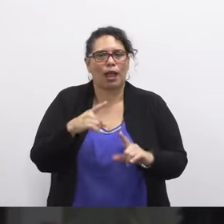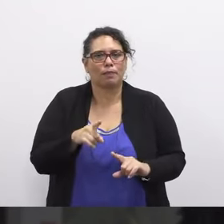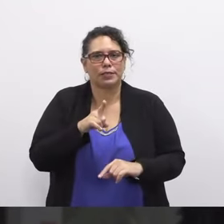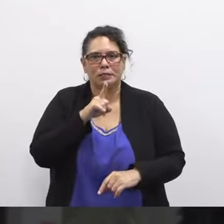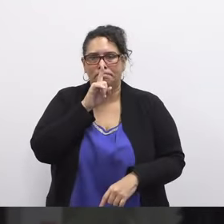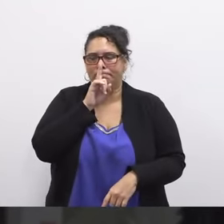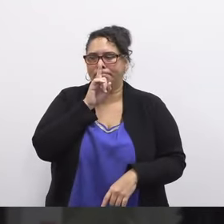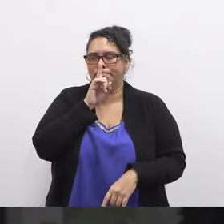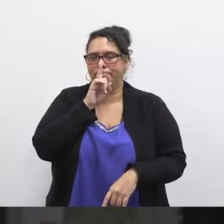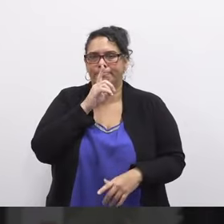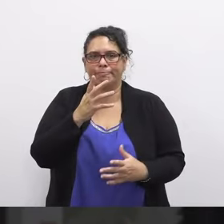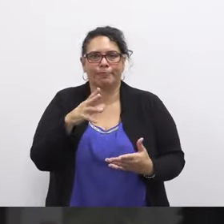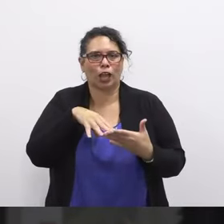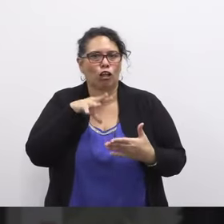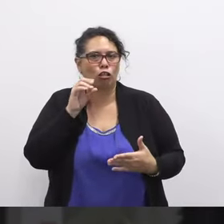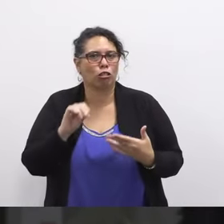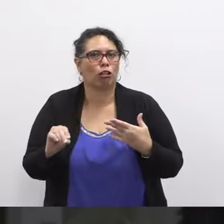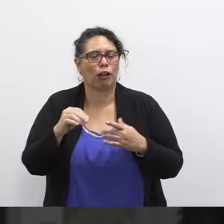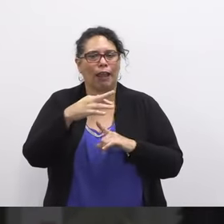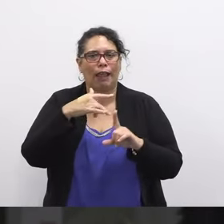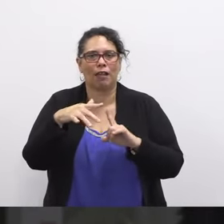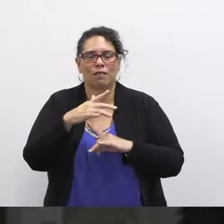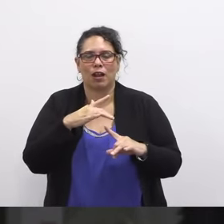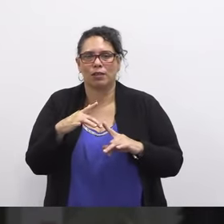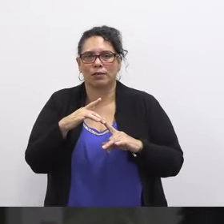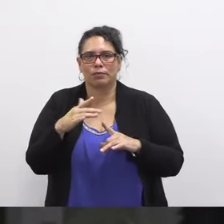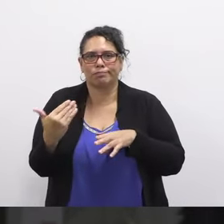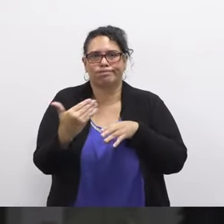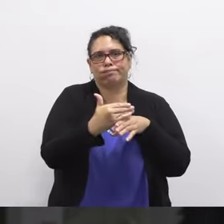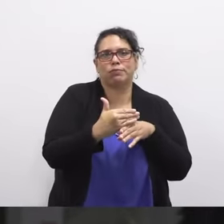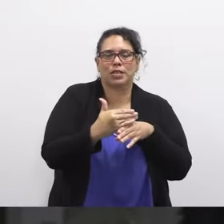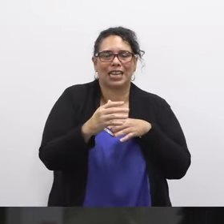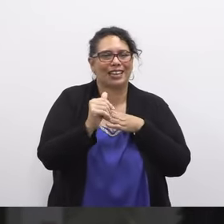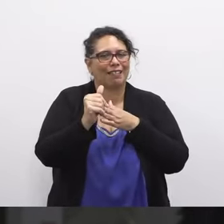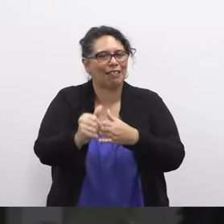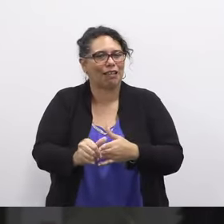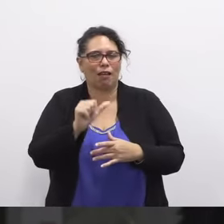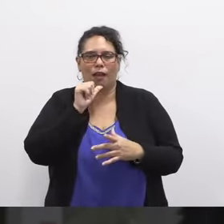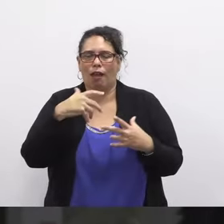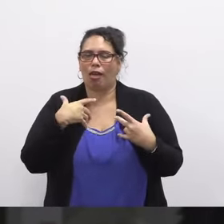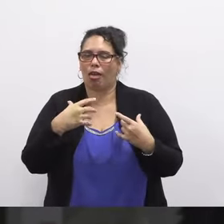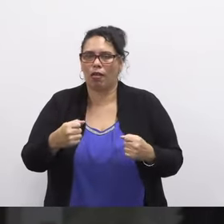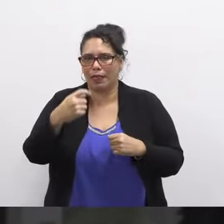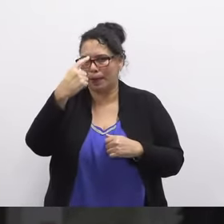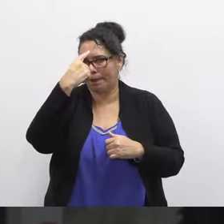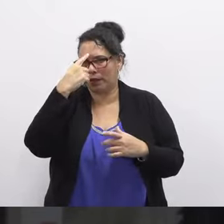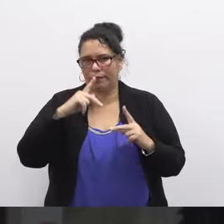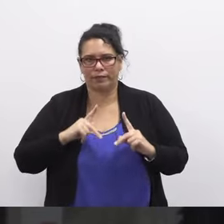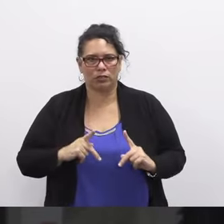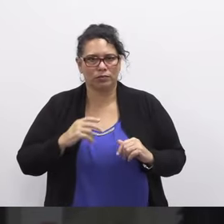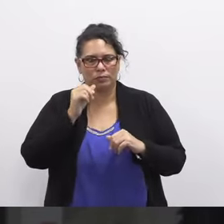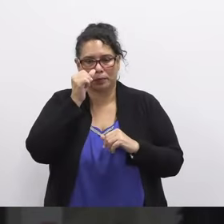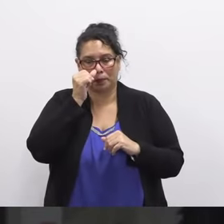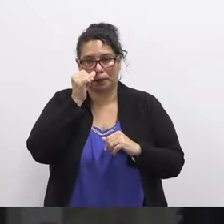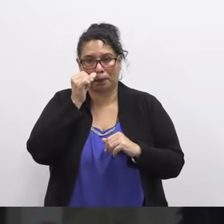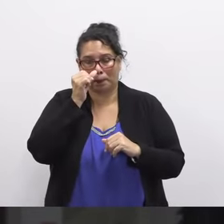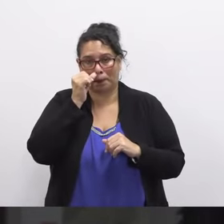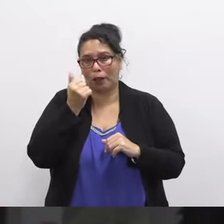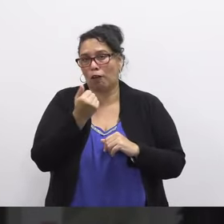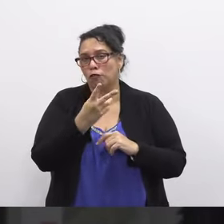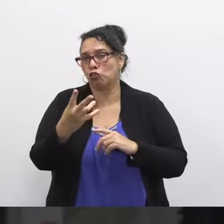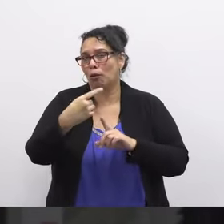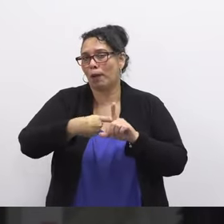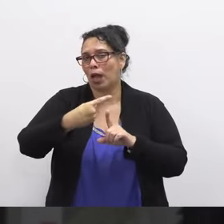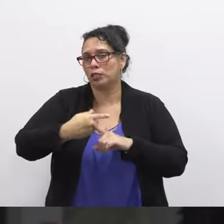would be abrupted, which realistically can lead to an unhealthy mental and physical state. In late October of 2021, just a few months ago,